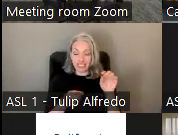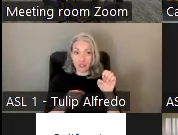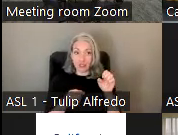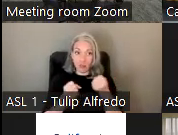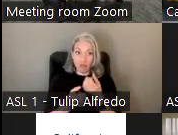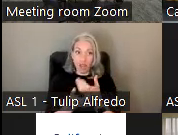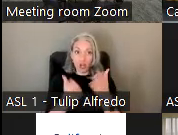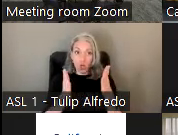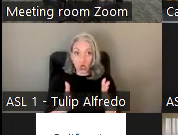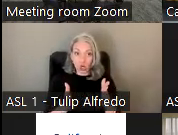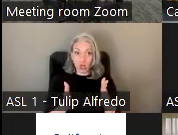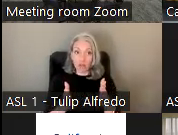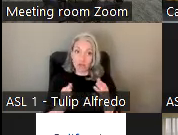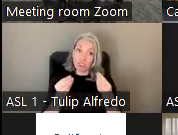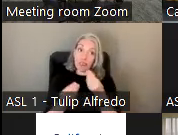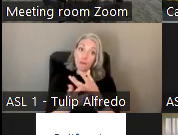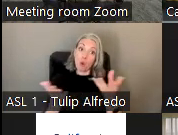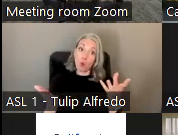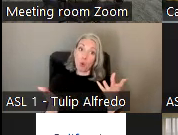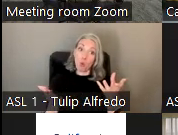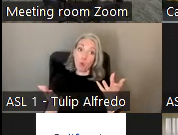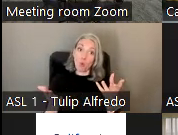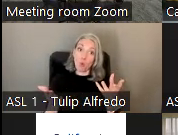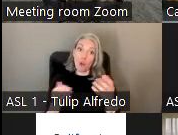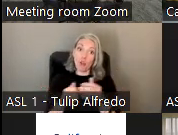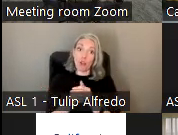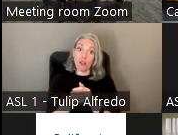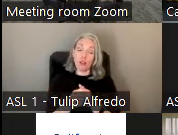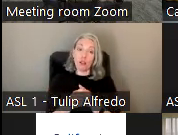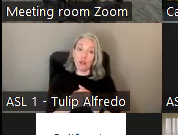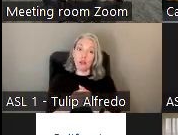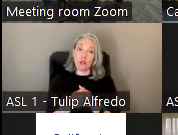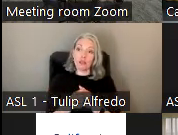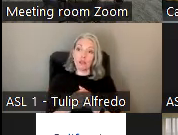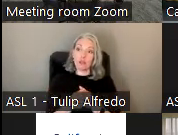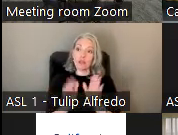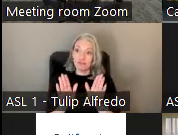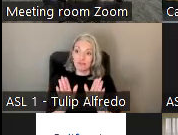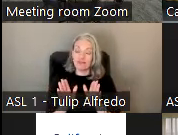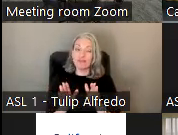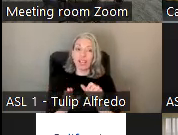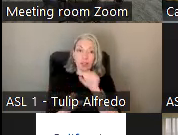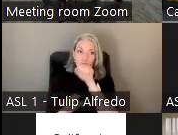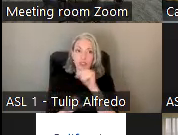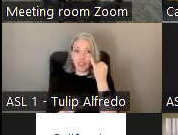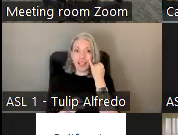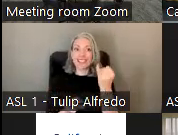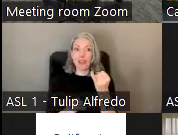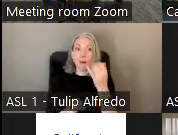population that the health plans might be dealing with. And I love that idea, Celine. That's